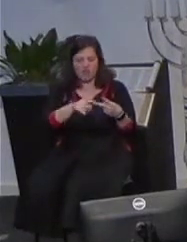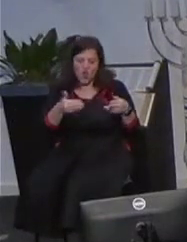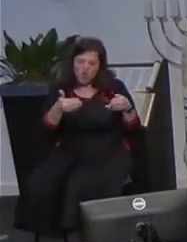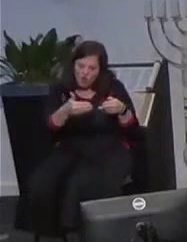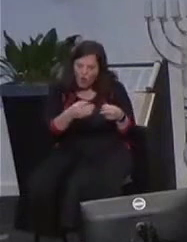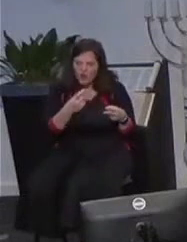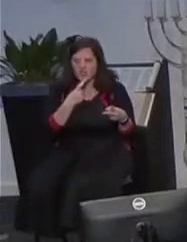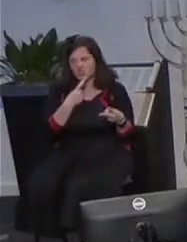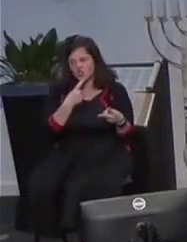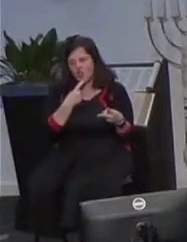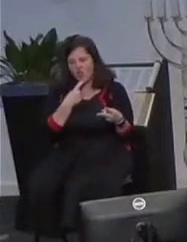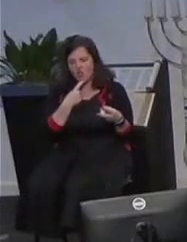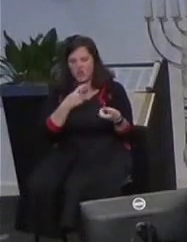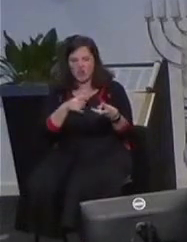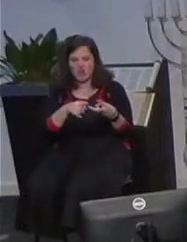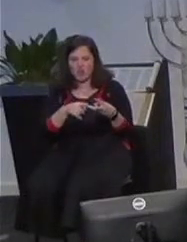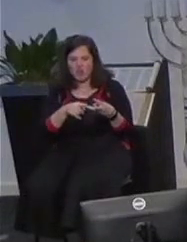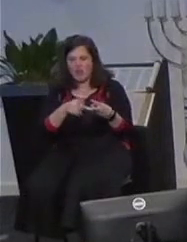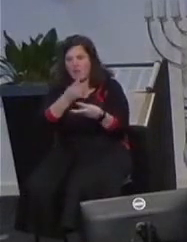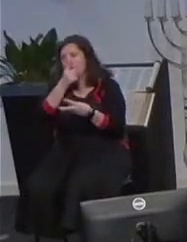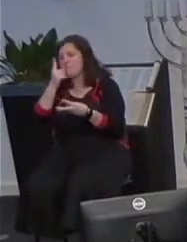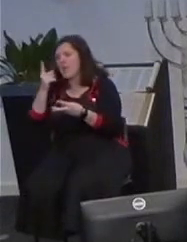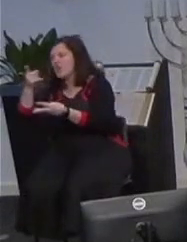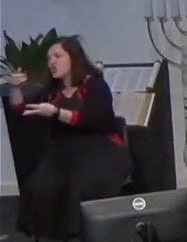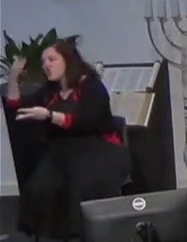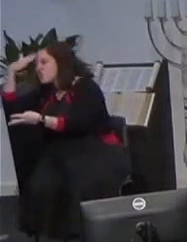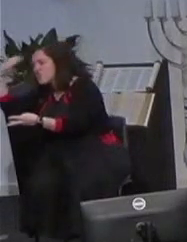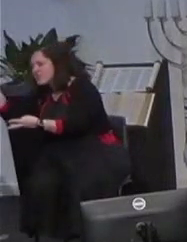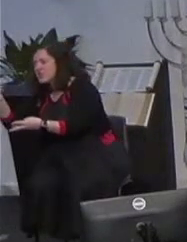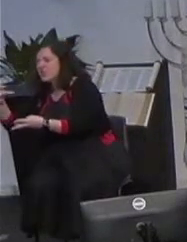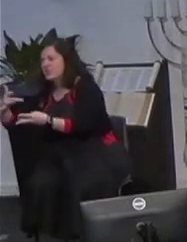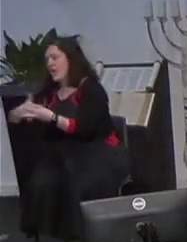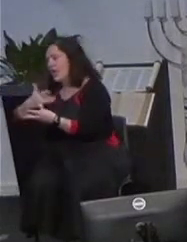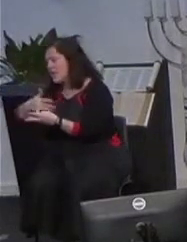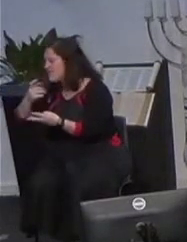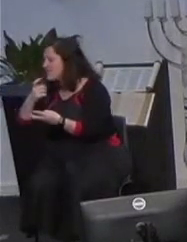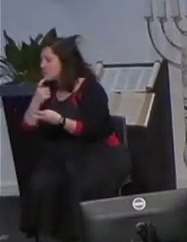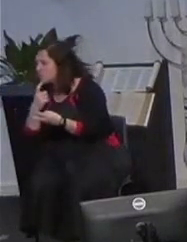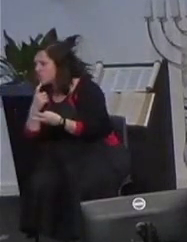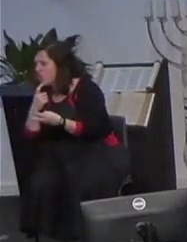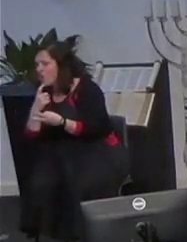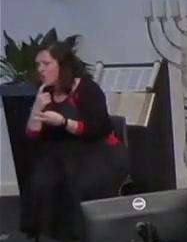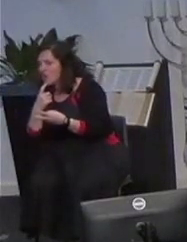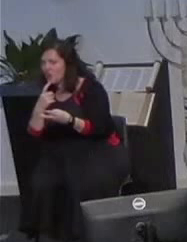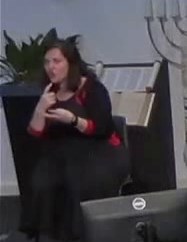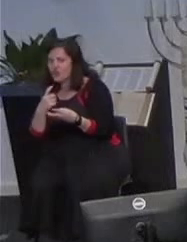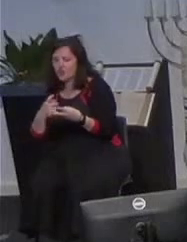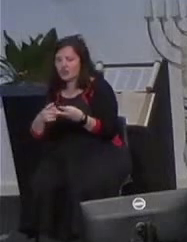building. Then he calls us living stones who are being built into a house for God, a temple.